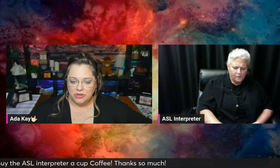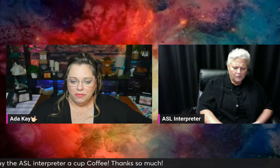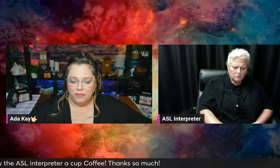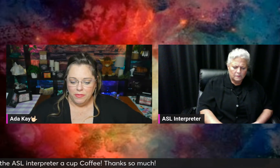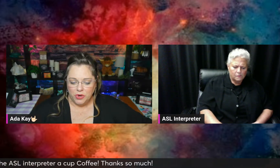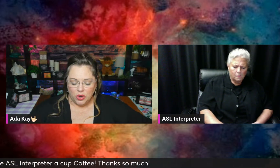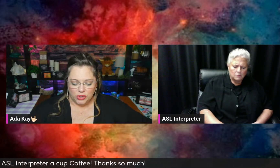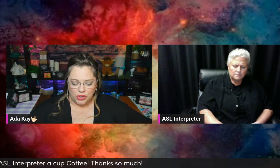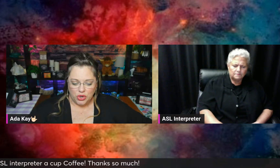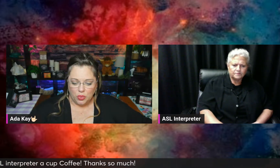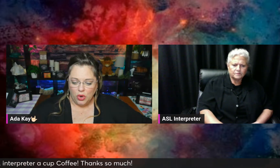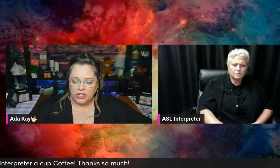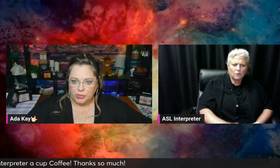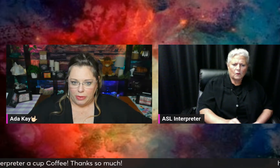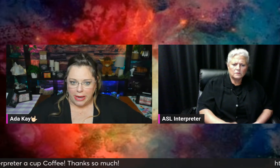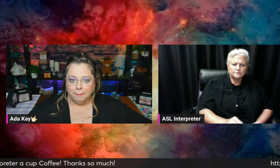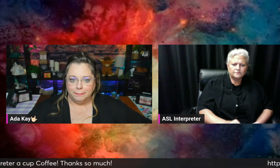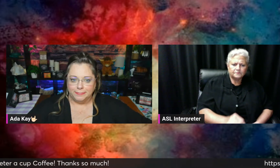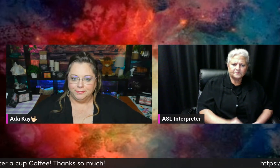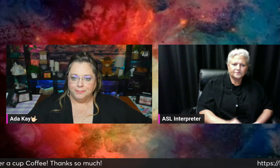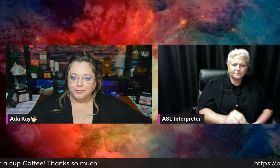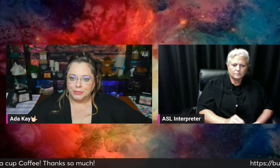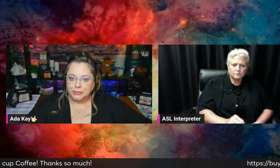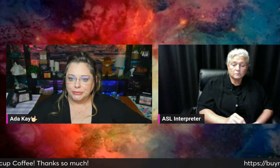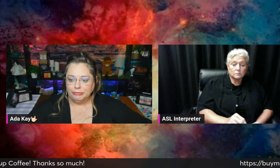name calls you don't want Spam.